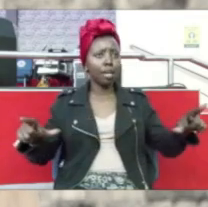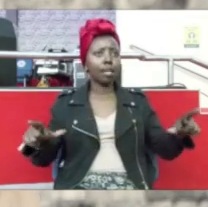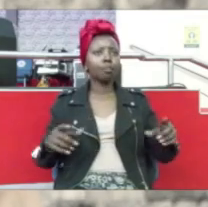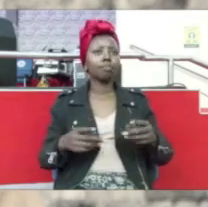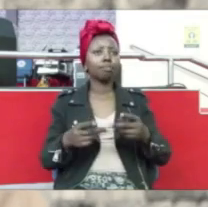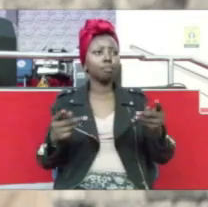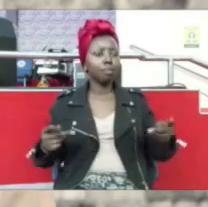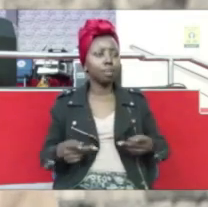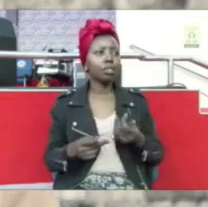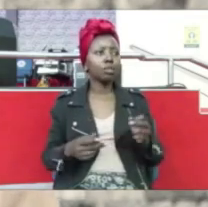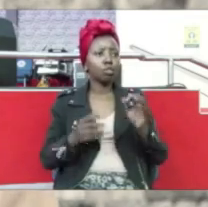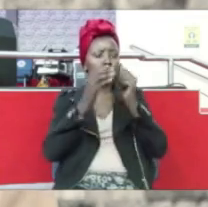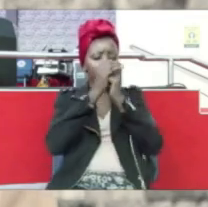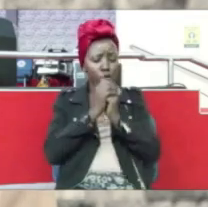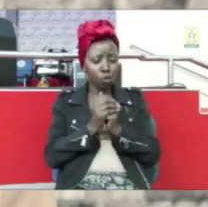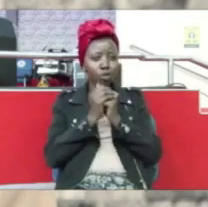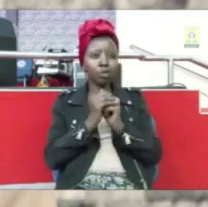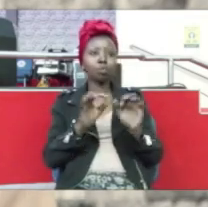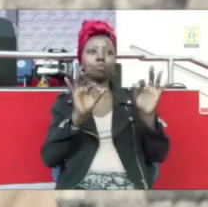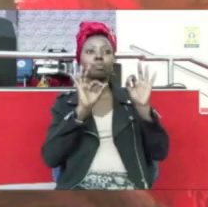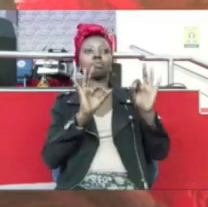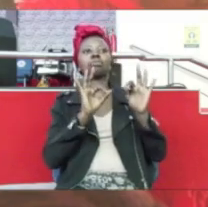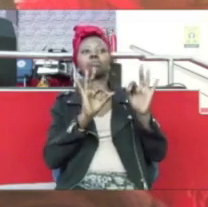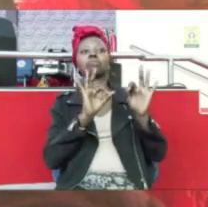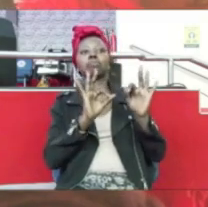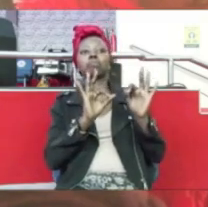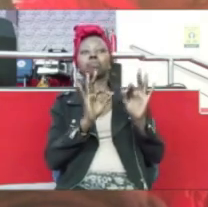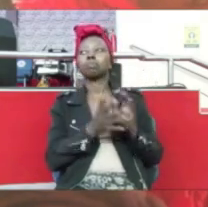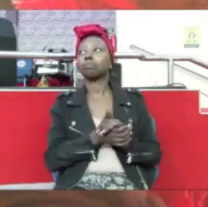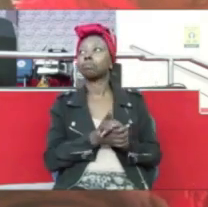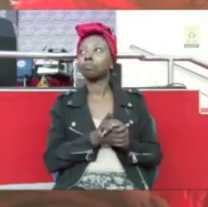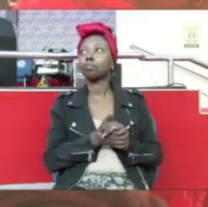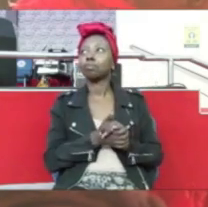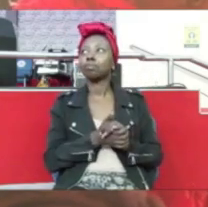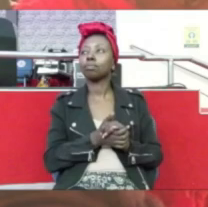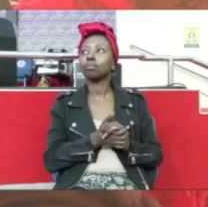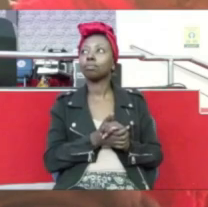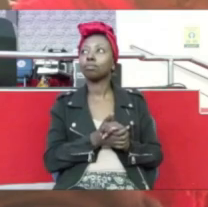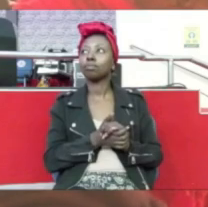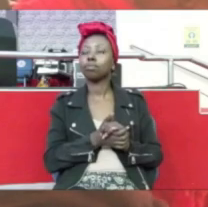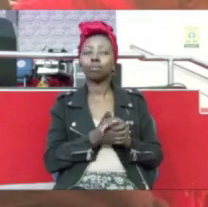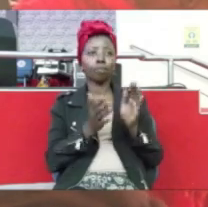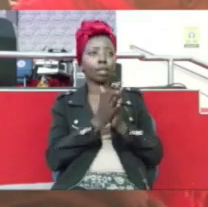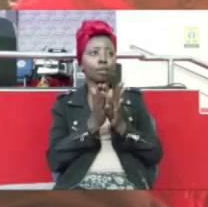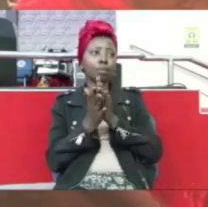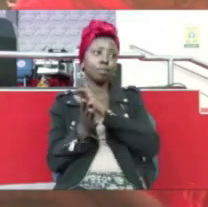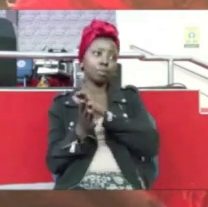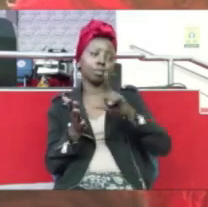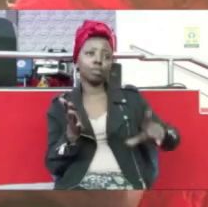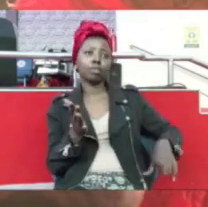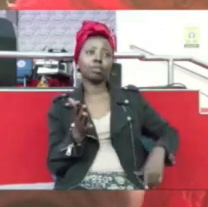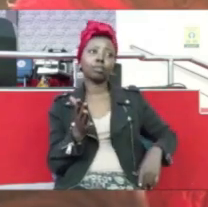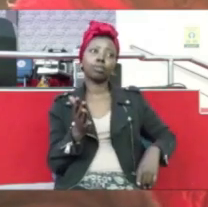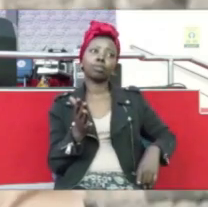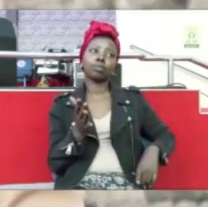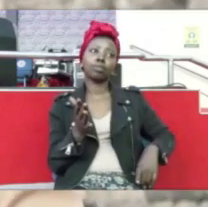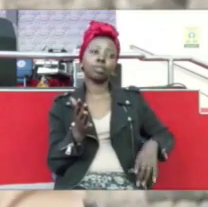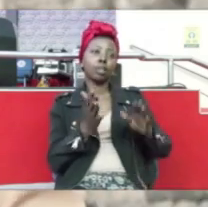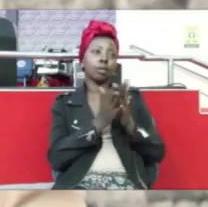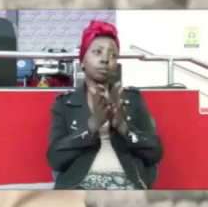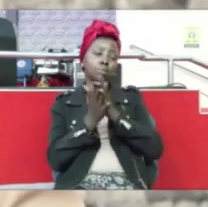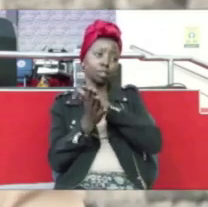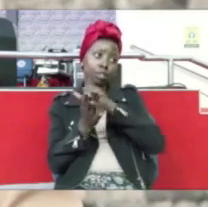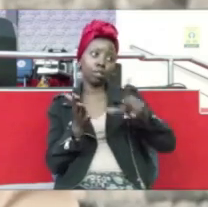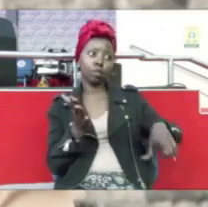nice. Kuhakikisha kwamba mahali tunaabudu ni mahali panakaa pazuri. Praise the name of the Lord. Bwana Yesu